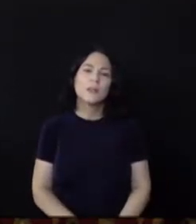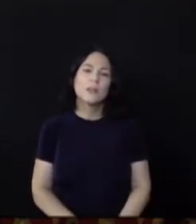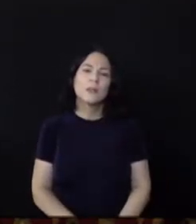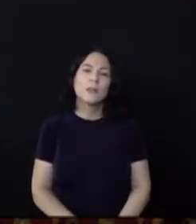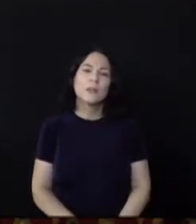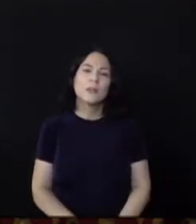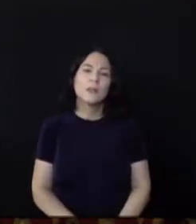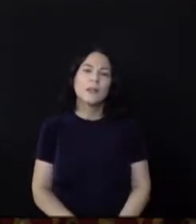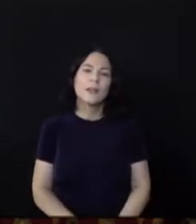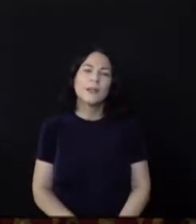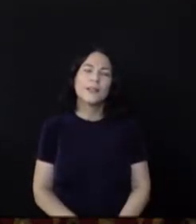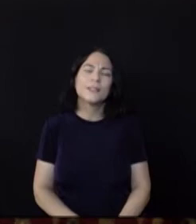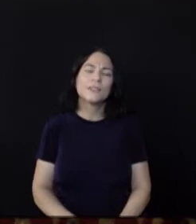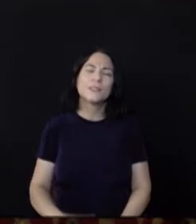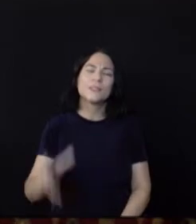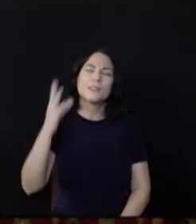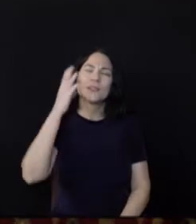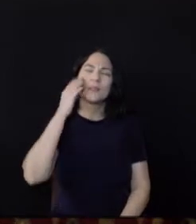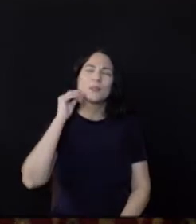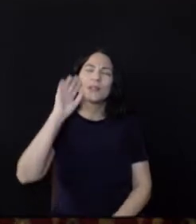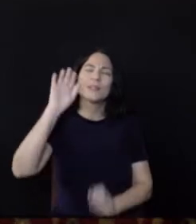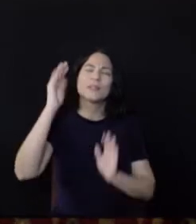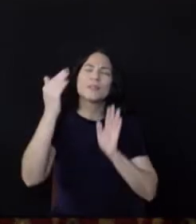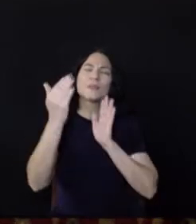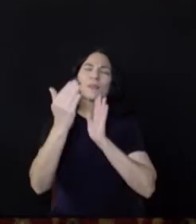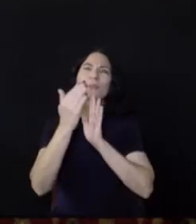Simply be in his presence right now.